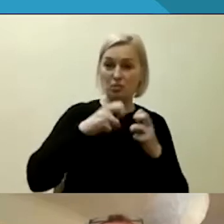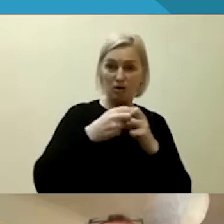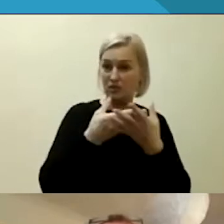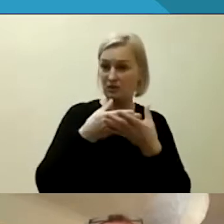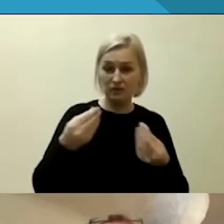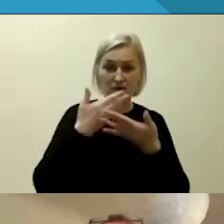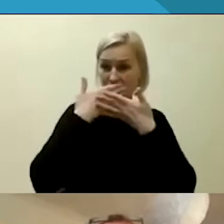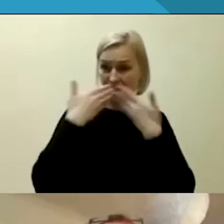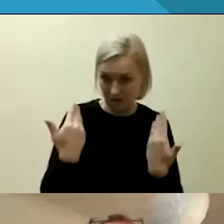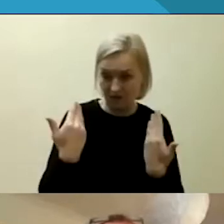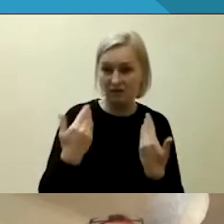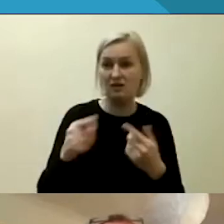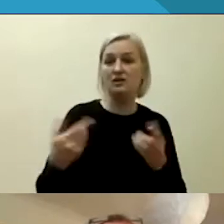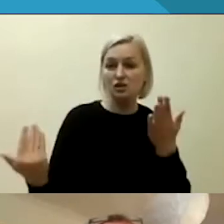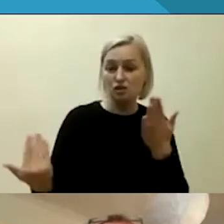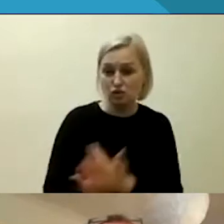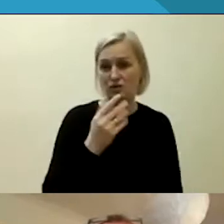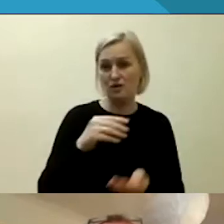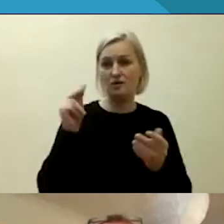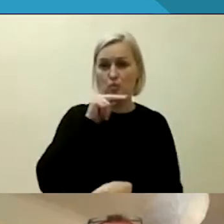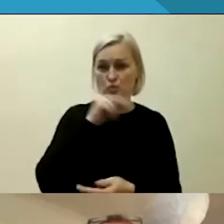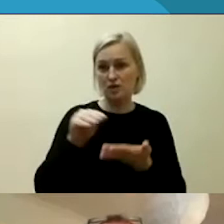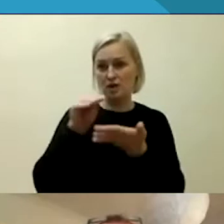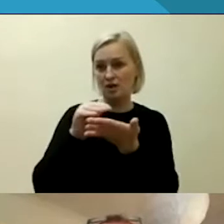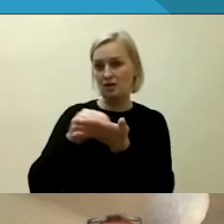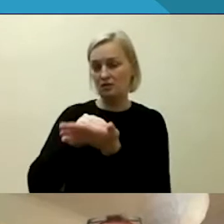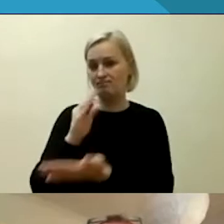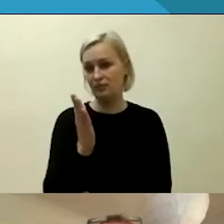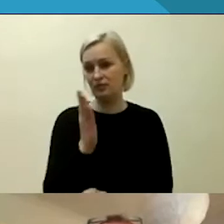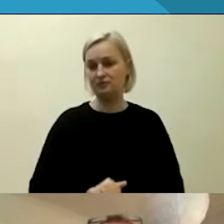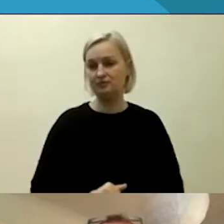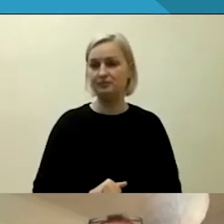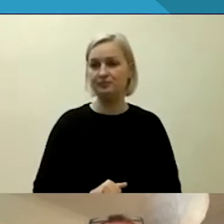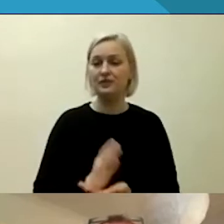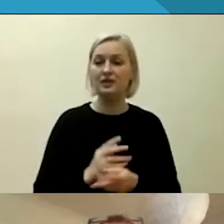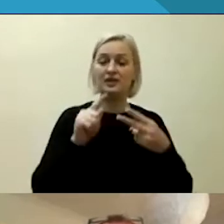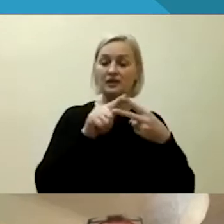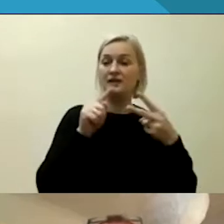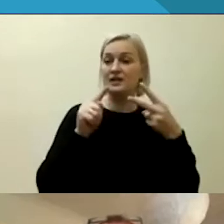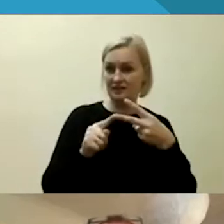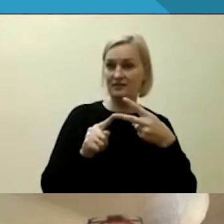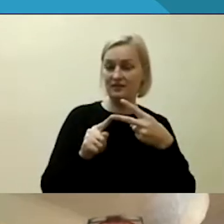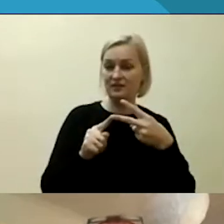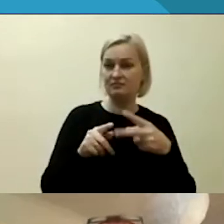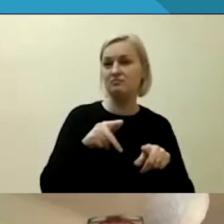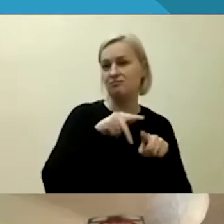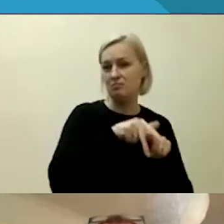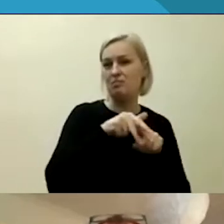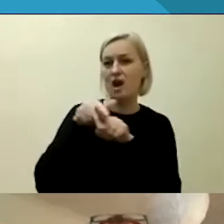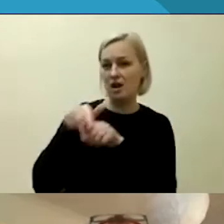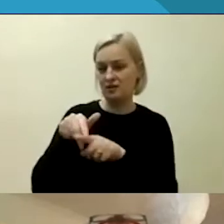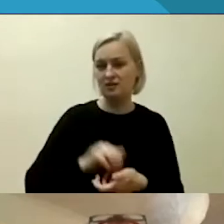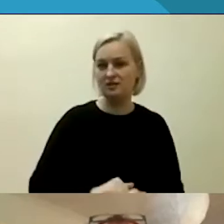so we have two radically different experiences of the same society depending on what your identity